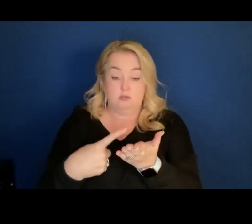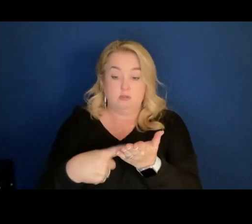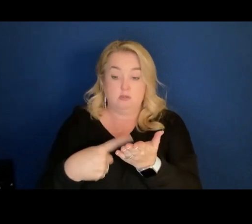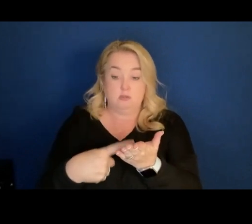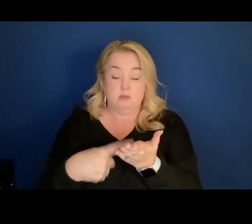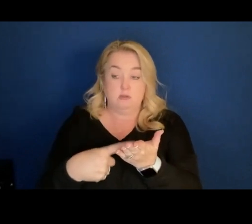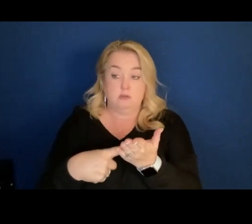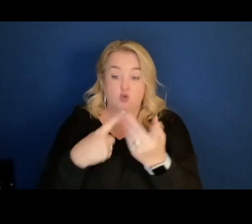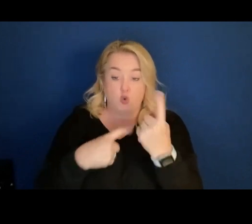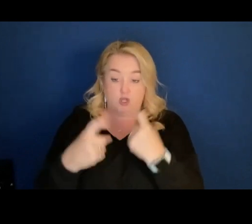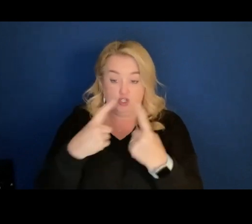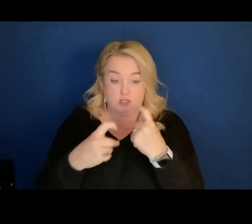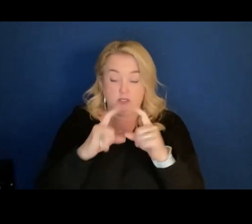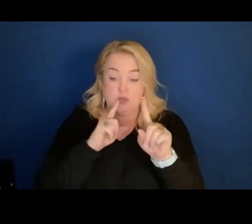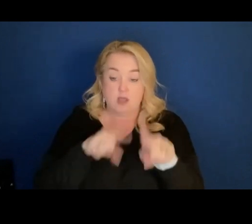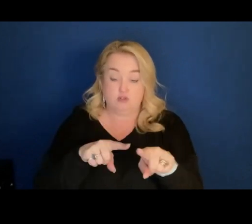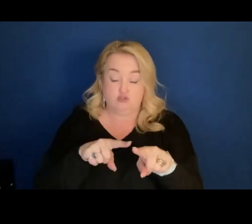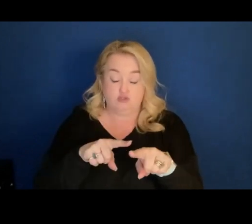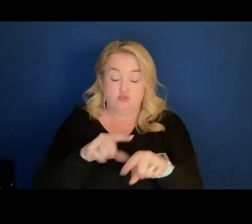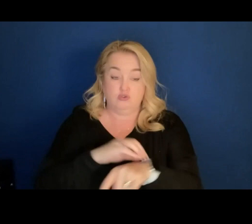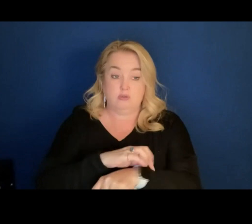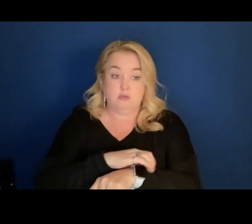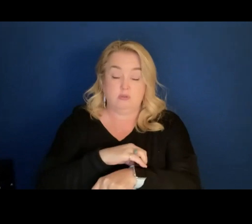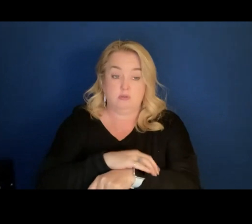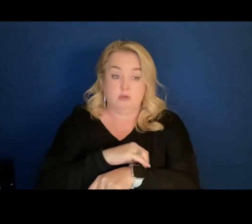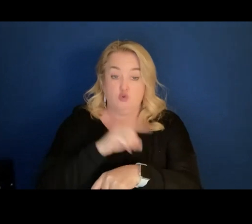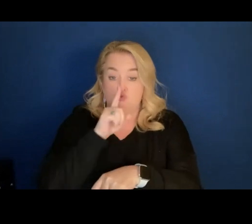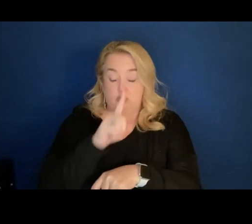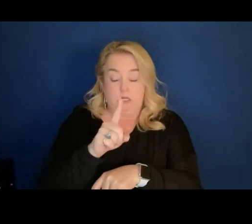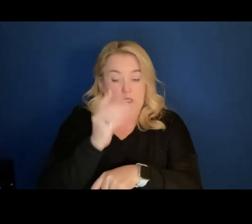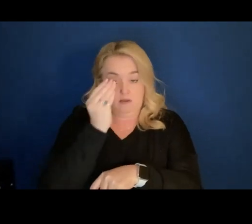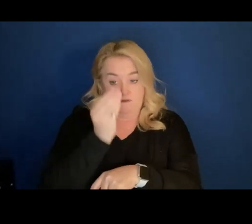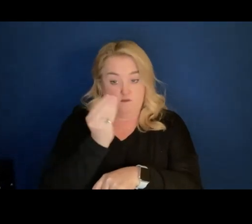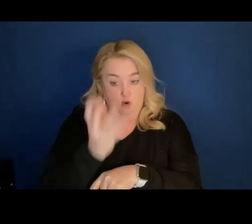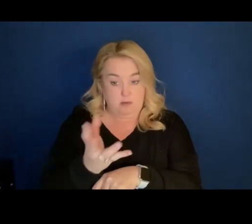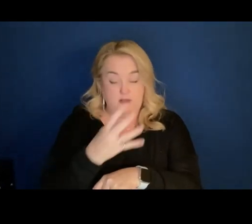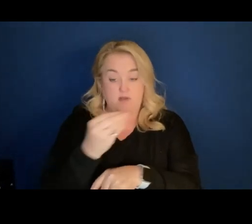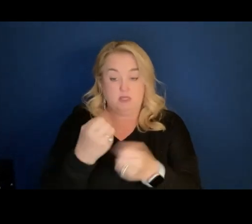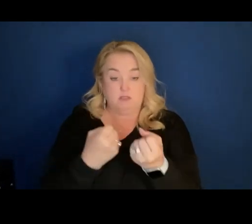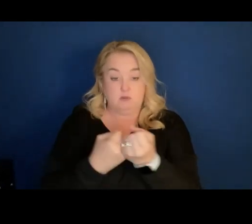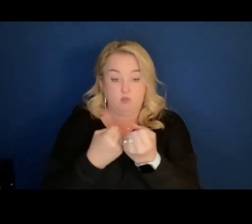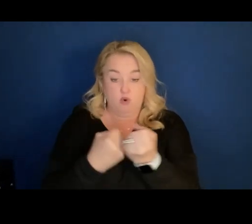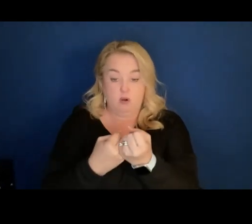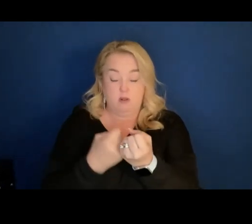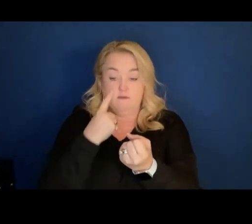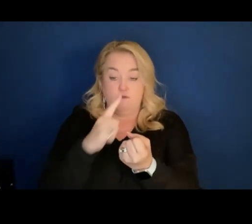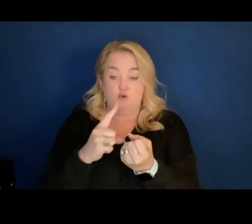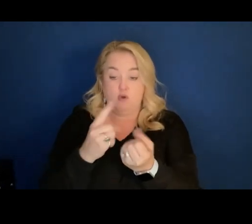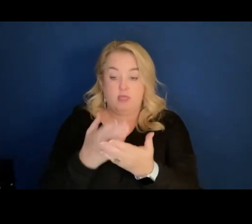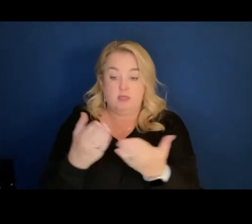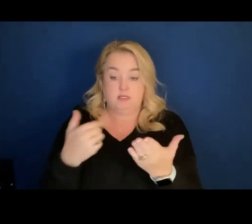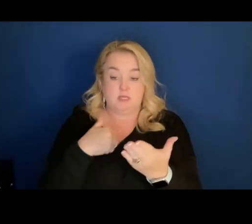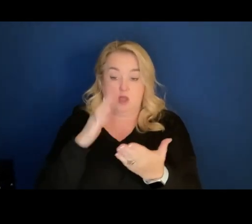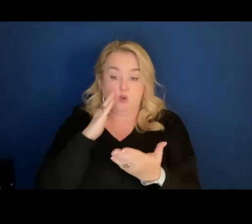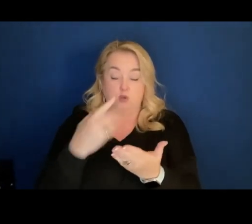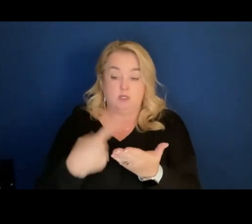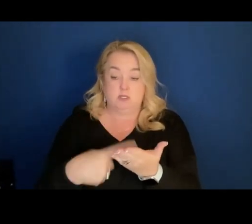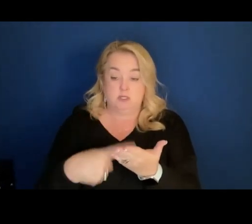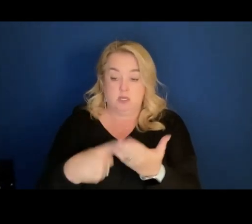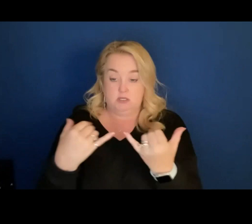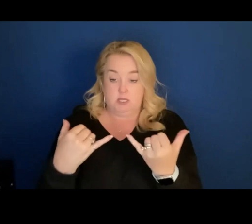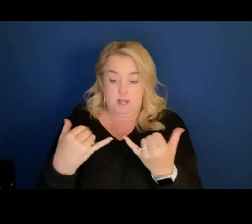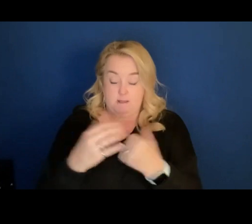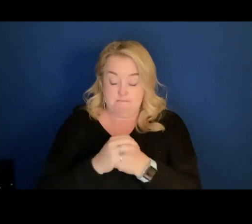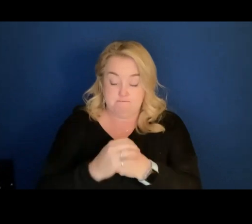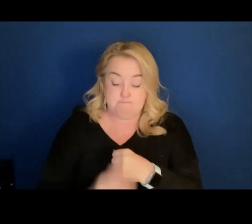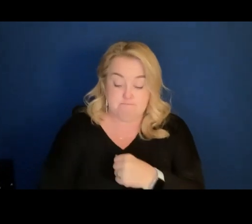the questions and actually during the presentations are really informative and supportive of a lot of what I'm going to be talking about